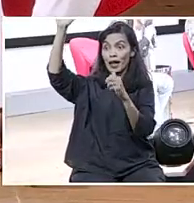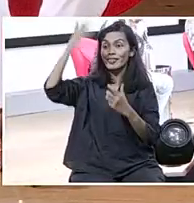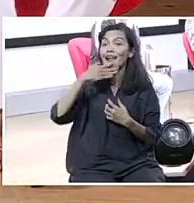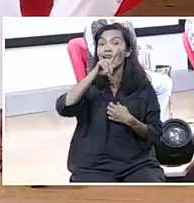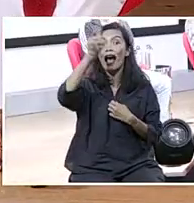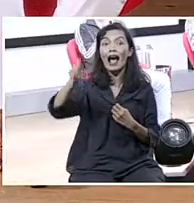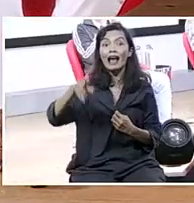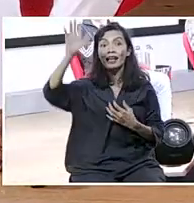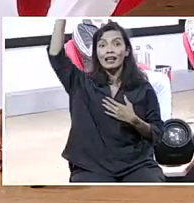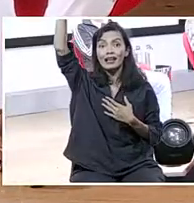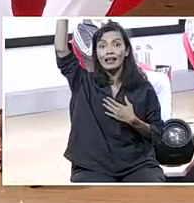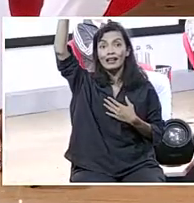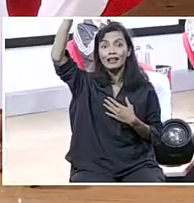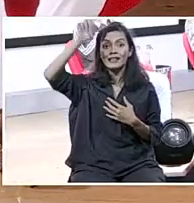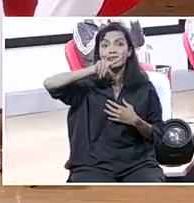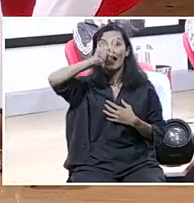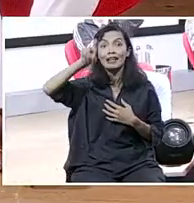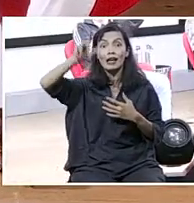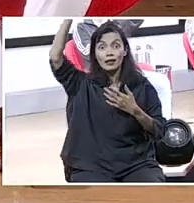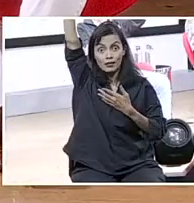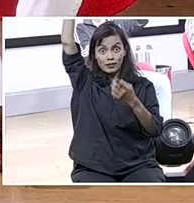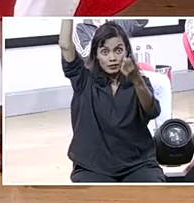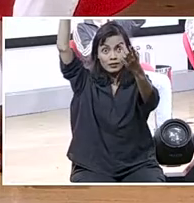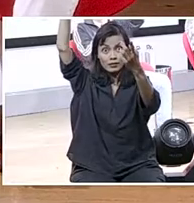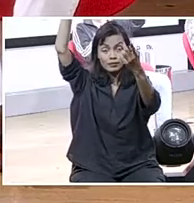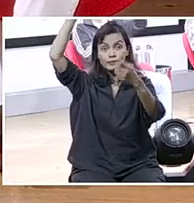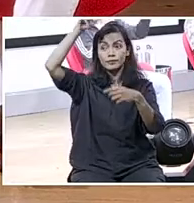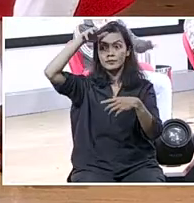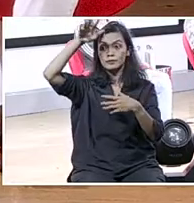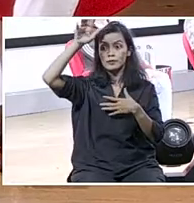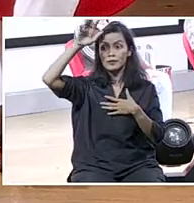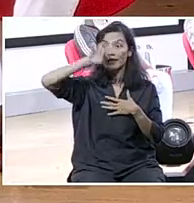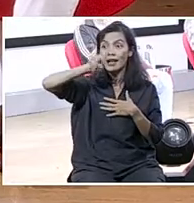Crystal. Saatnya bertanya.